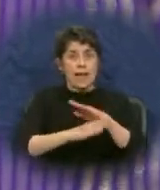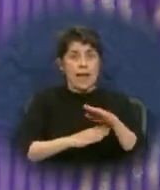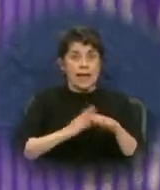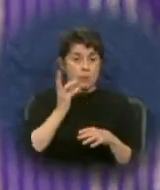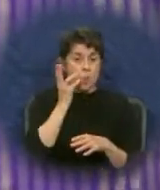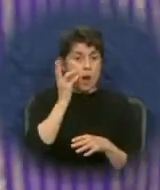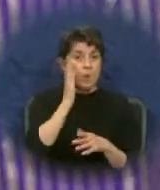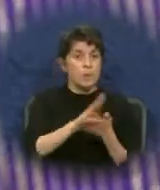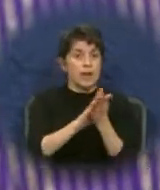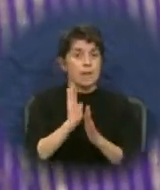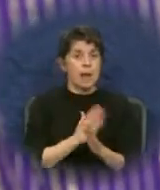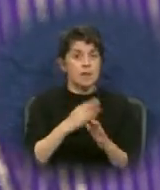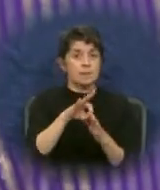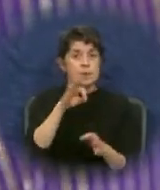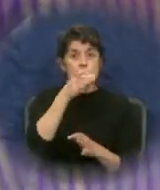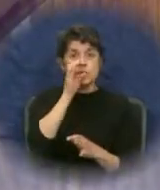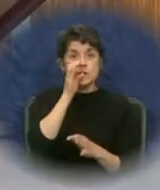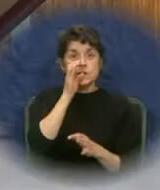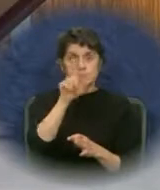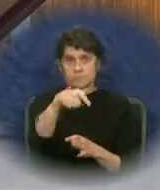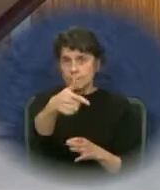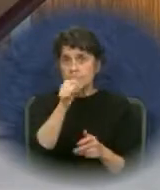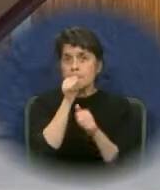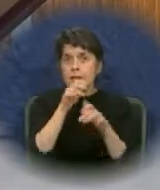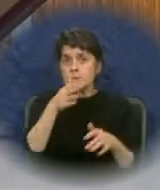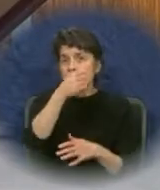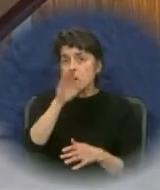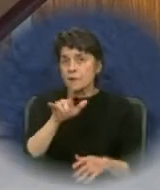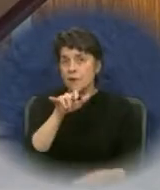spiritual drink. Blessed be God forever.